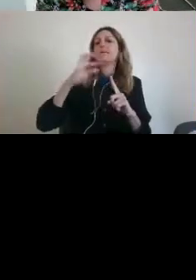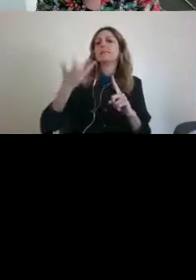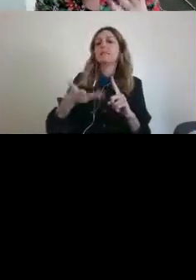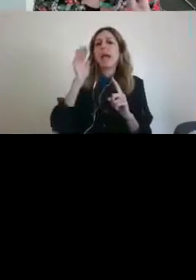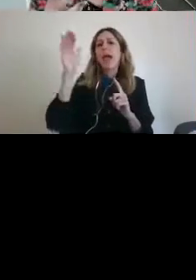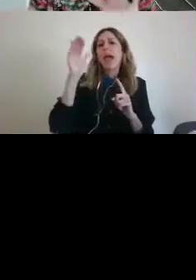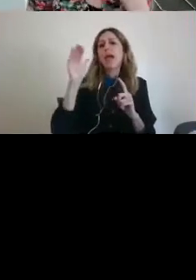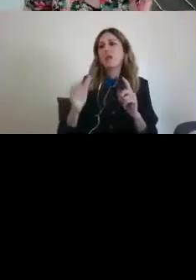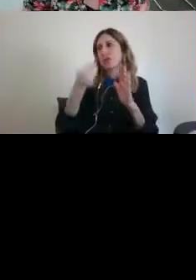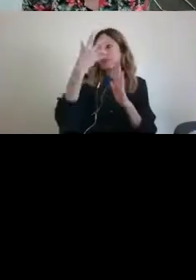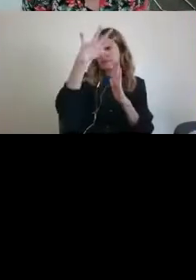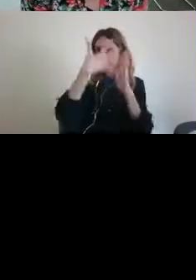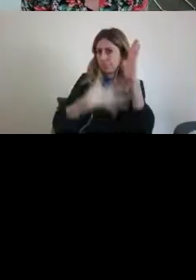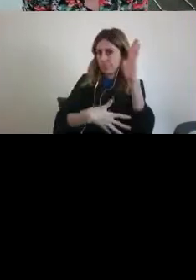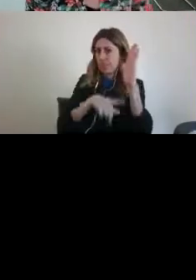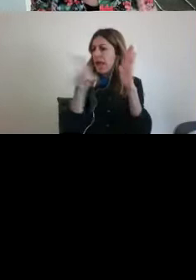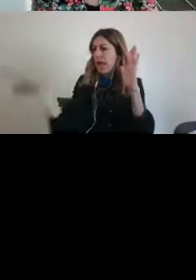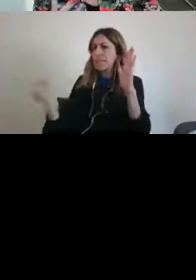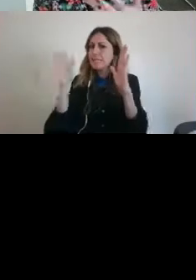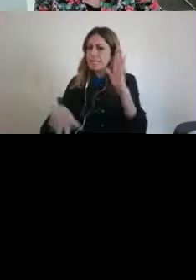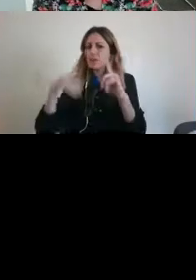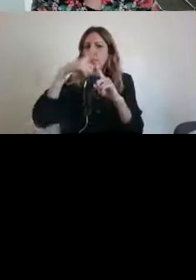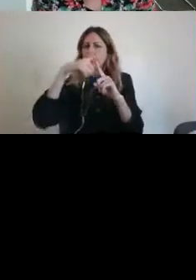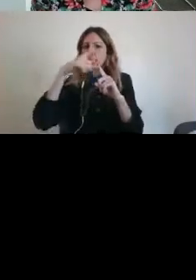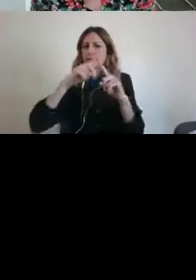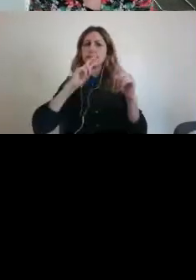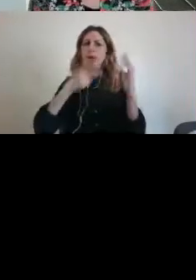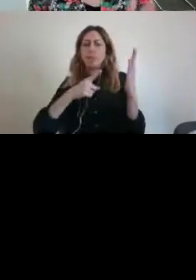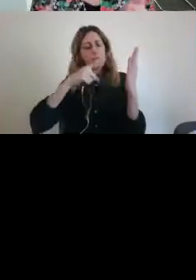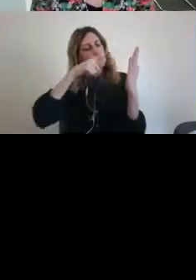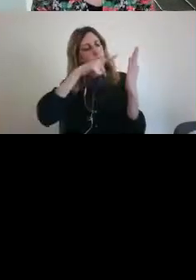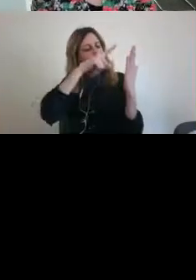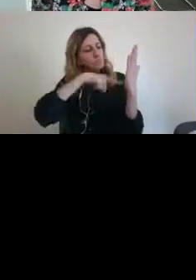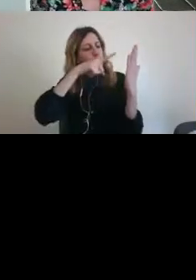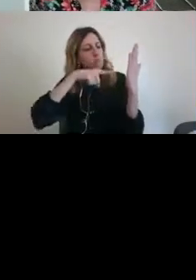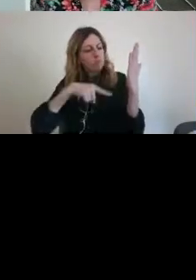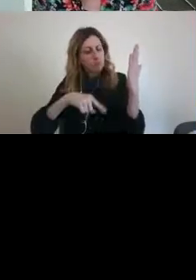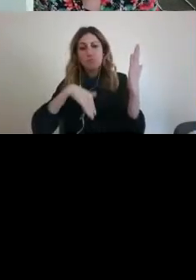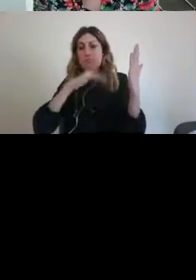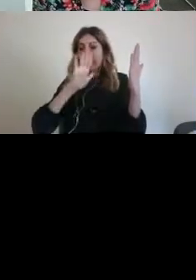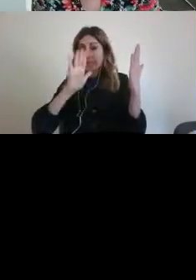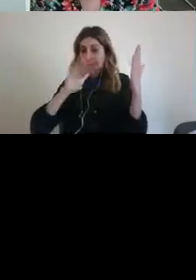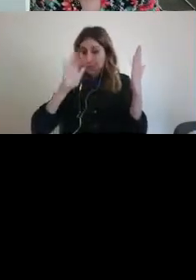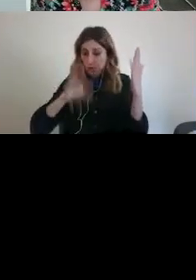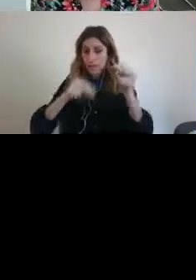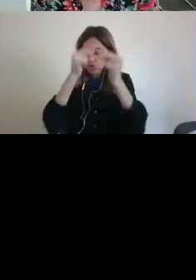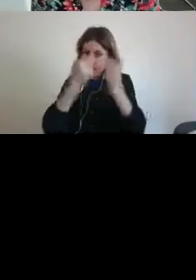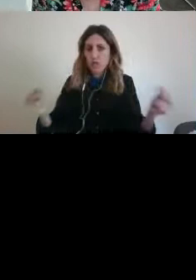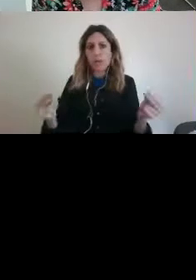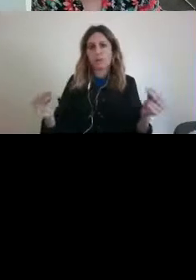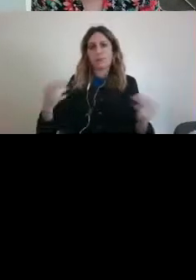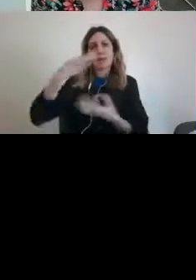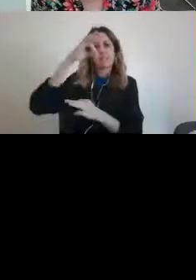I fit? Do I need to do something in order to improve myself? And that will probably help you to